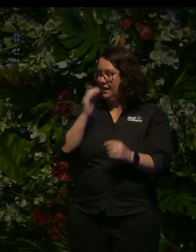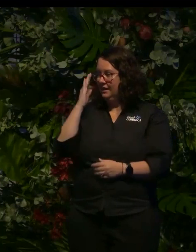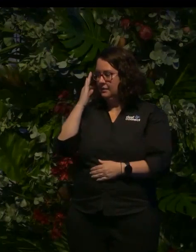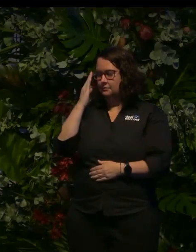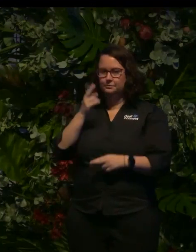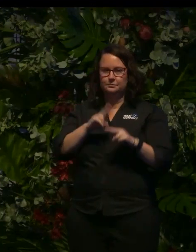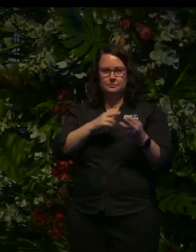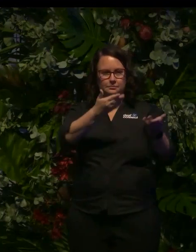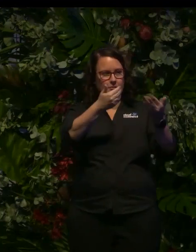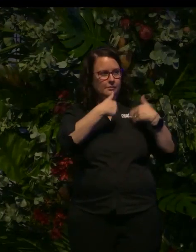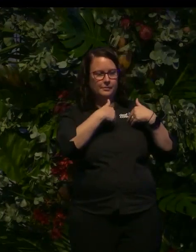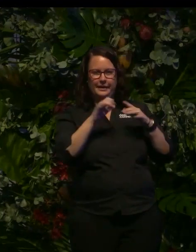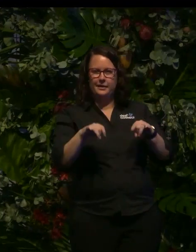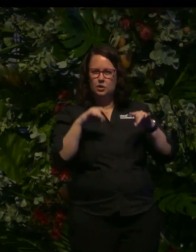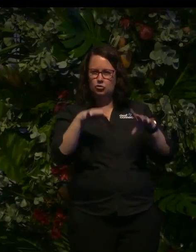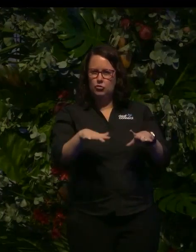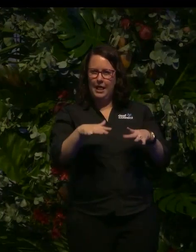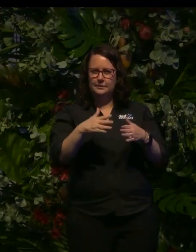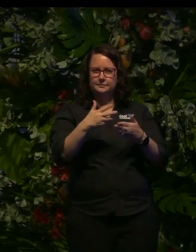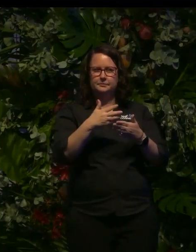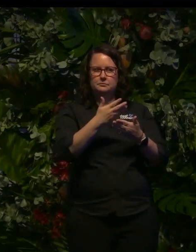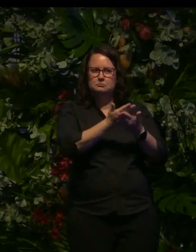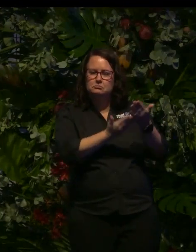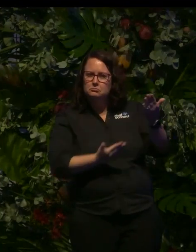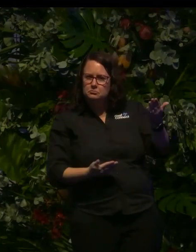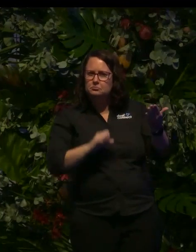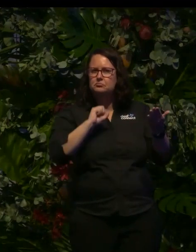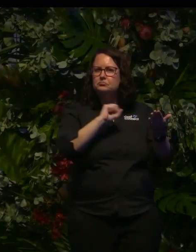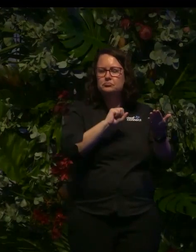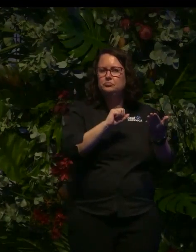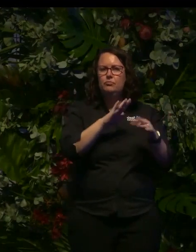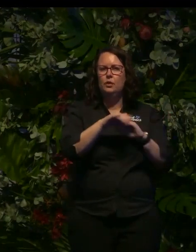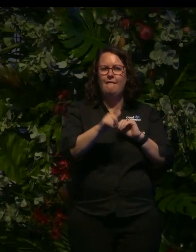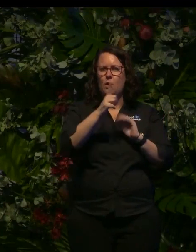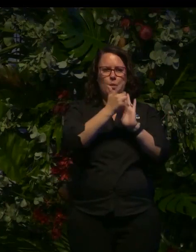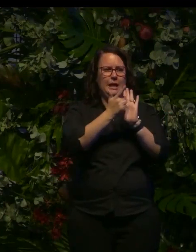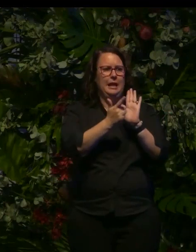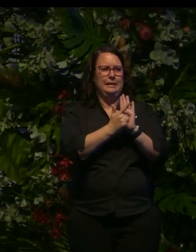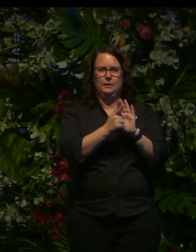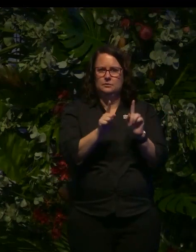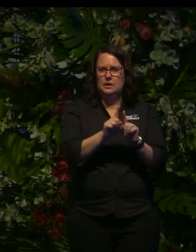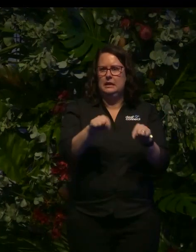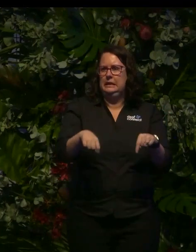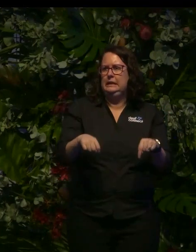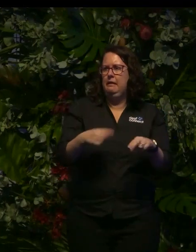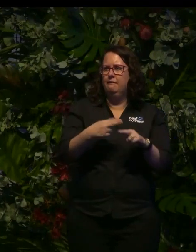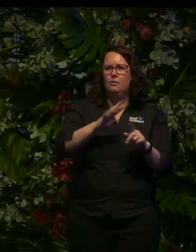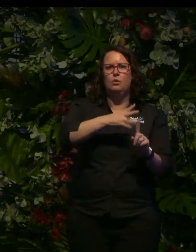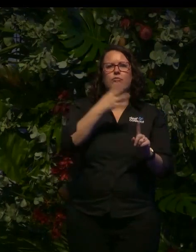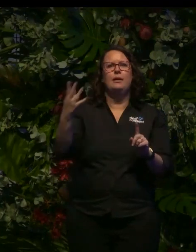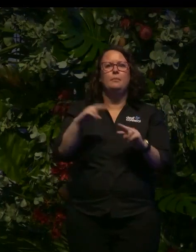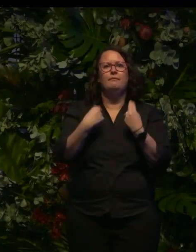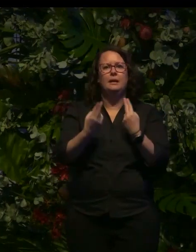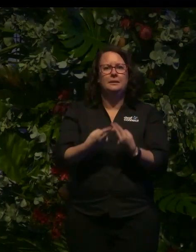of Australian, sort of as a case study, to talk a little bit about what the legal landscape is like for rainbow